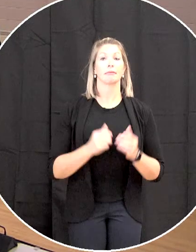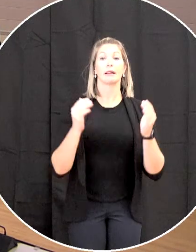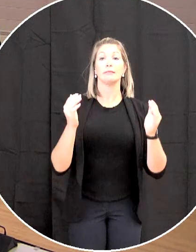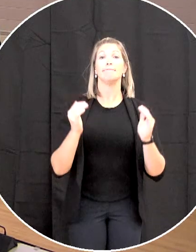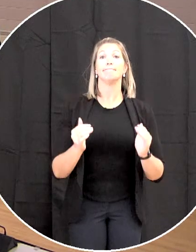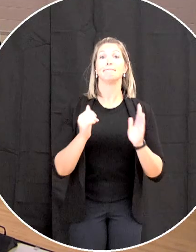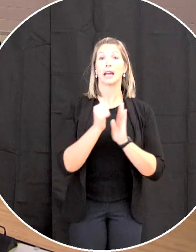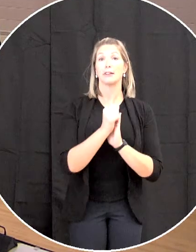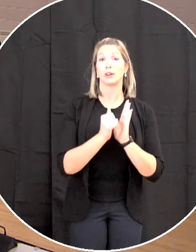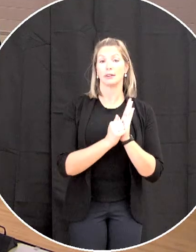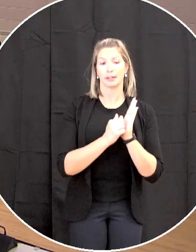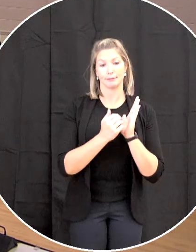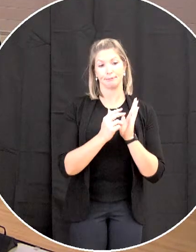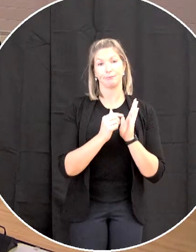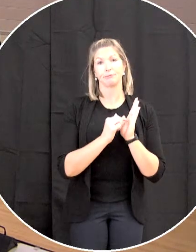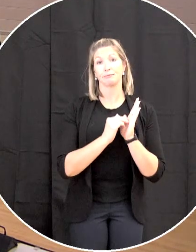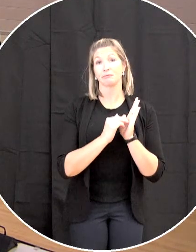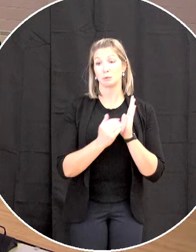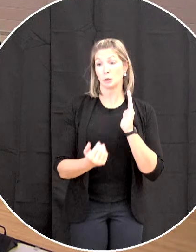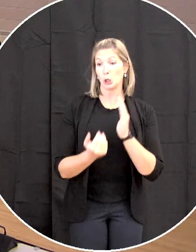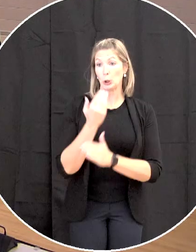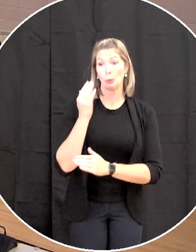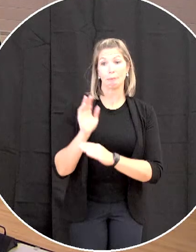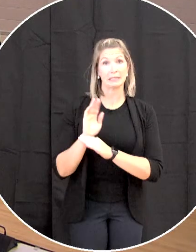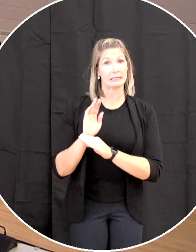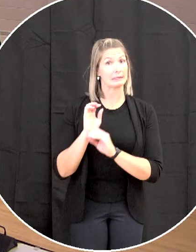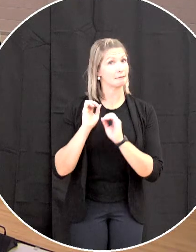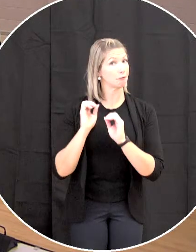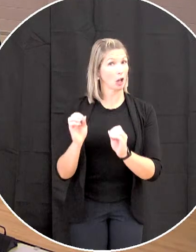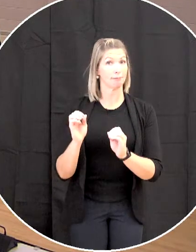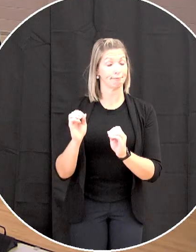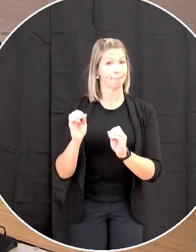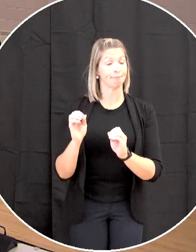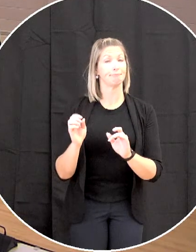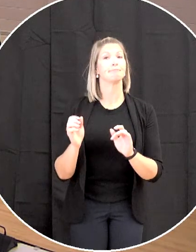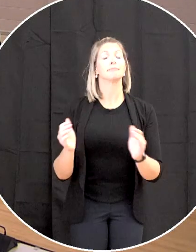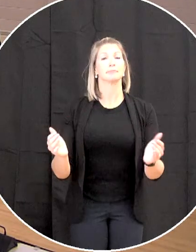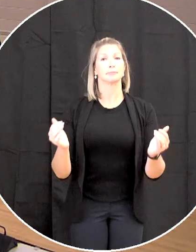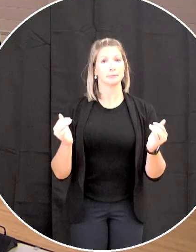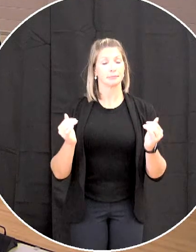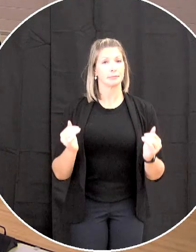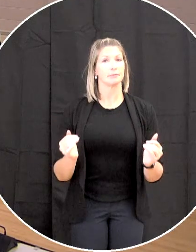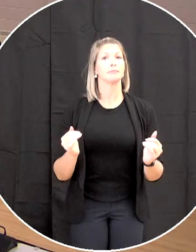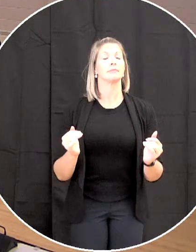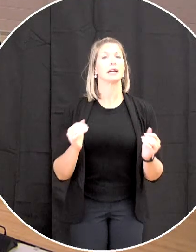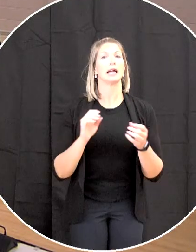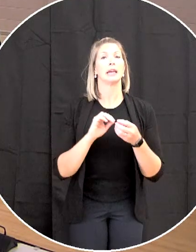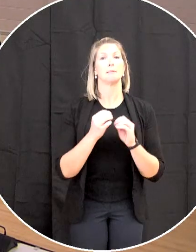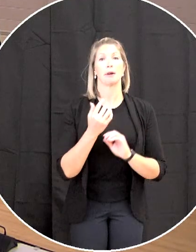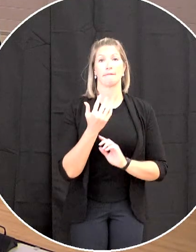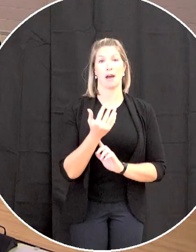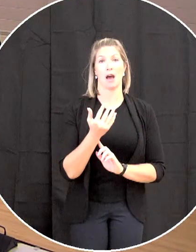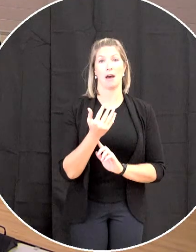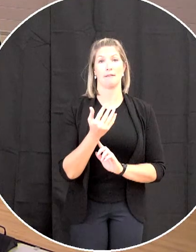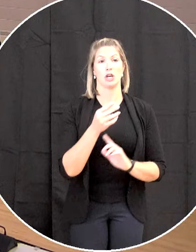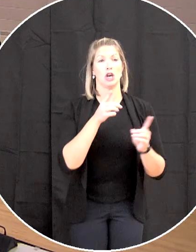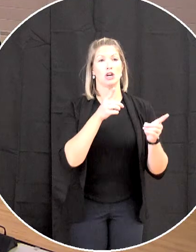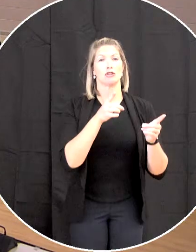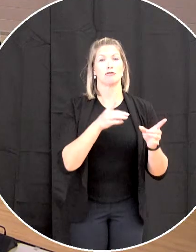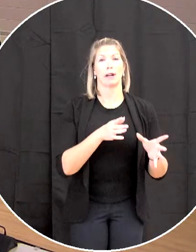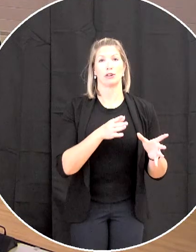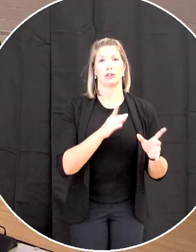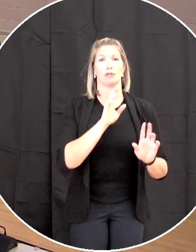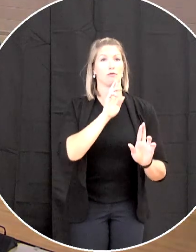agenda is there is no new business, so we're going to move on to the number 5, which is our director's